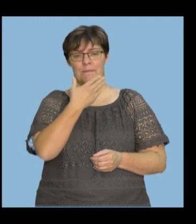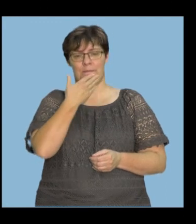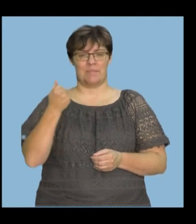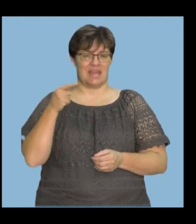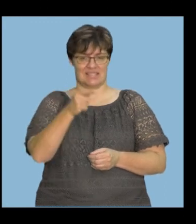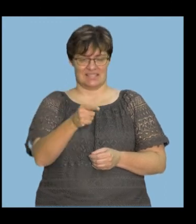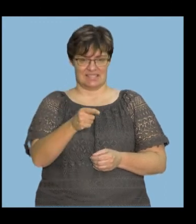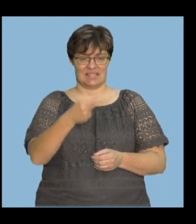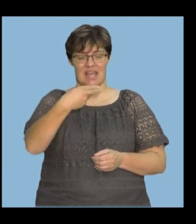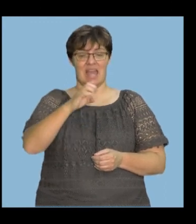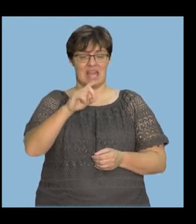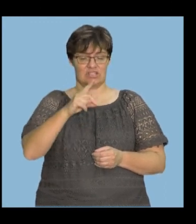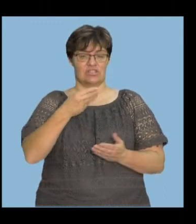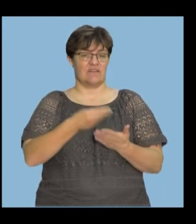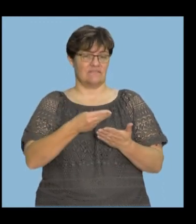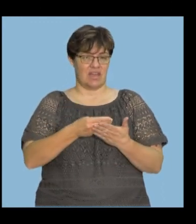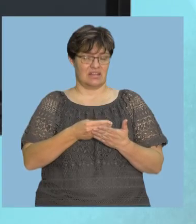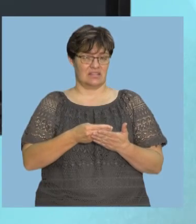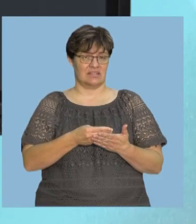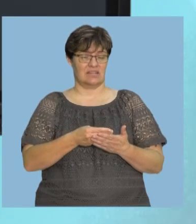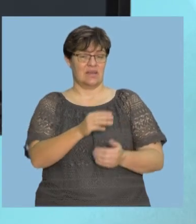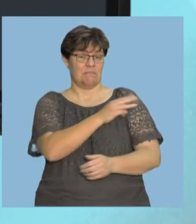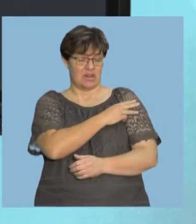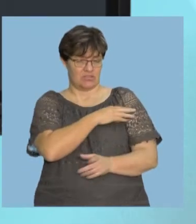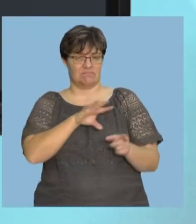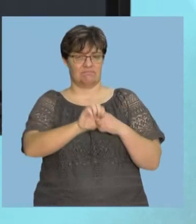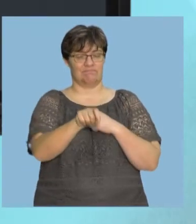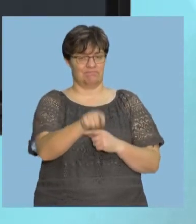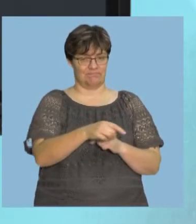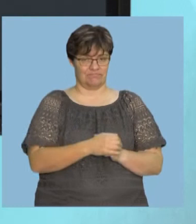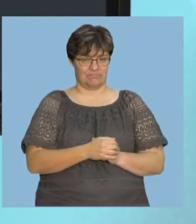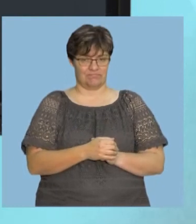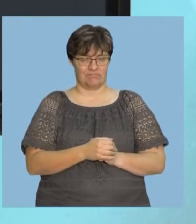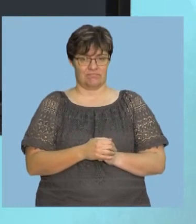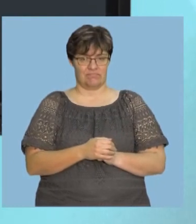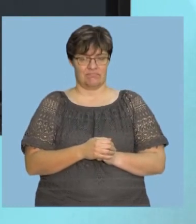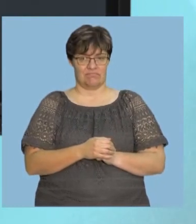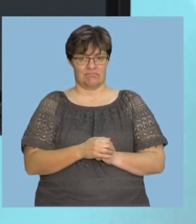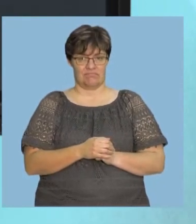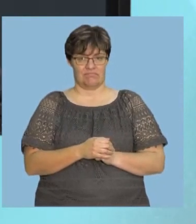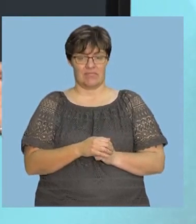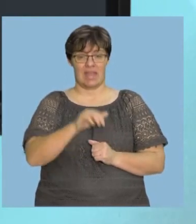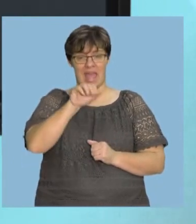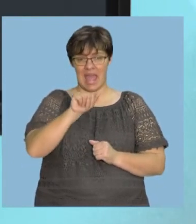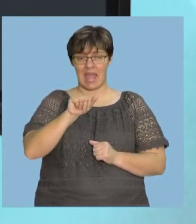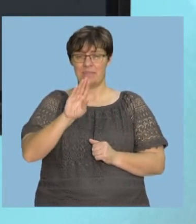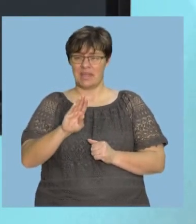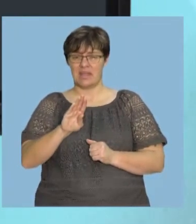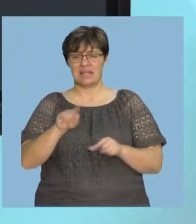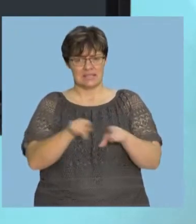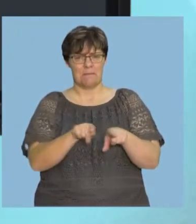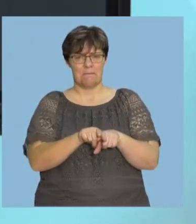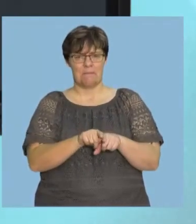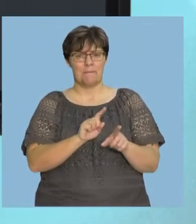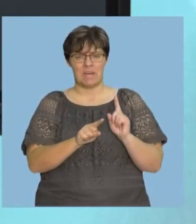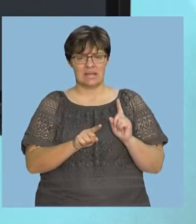that the hedge fund manager must take. Okay, because A and B, same return, but B is lower risk. Why you want